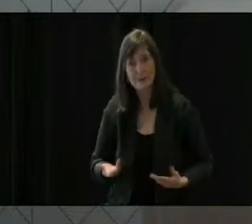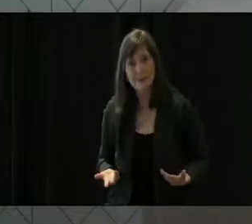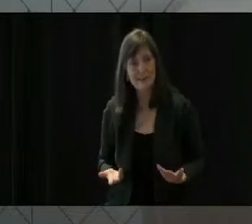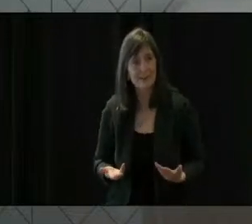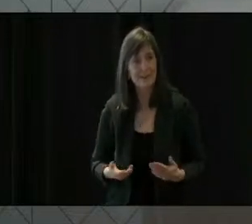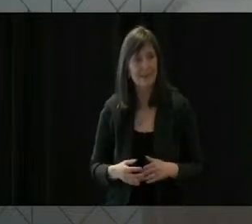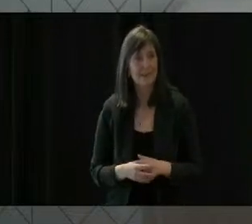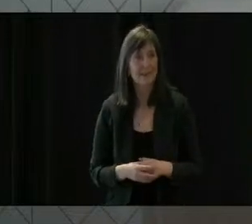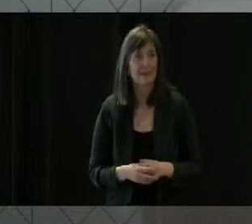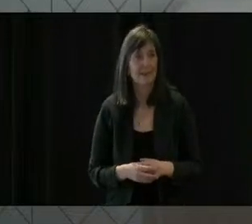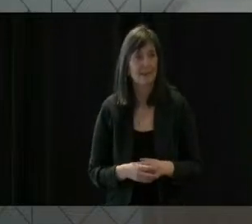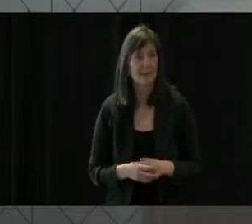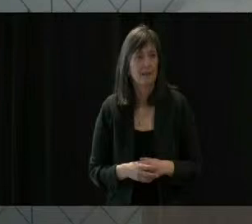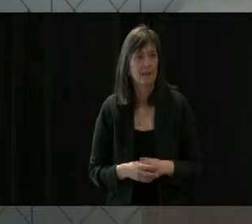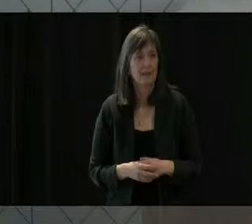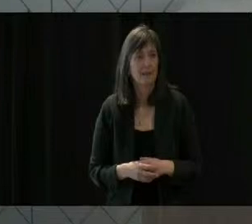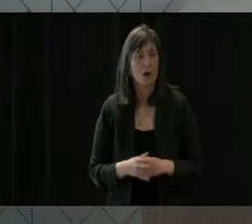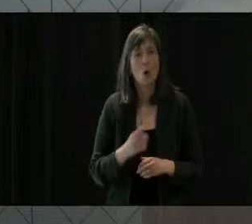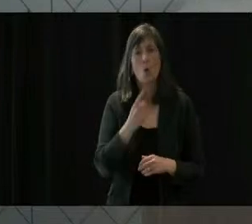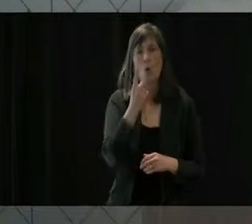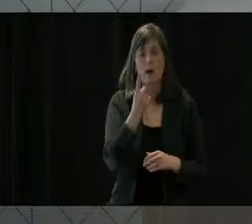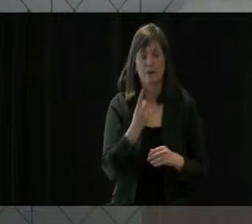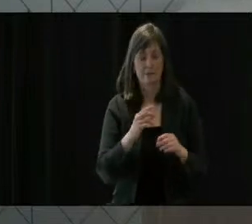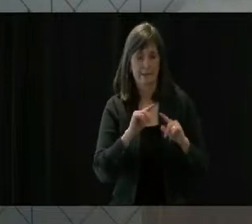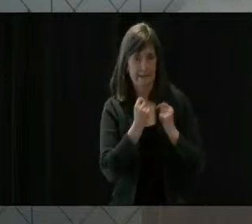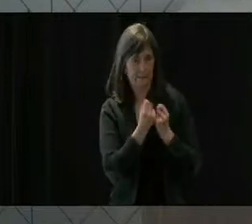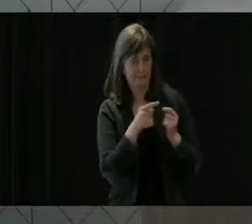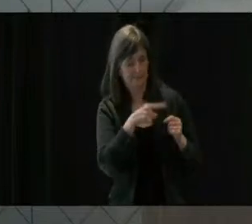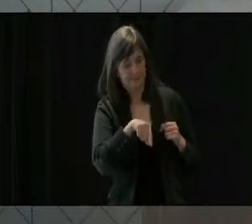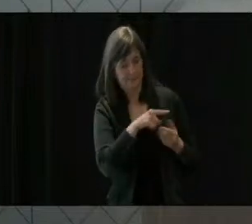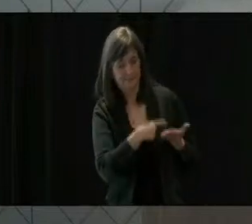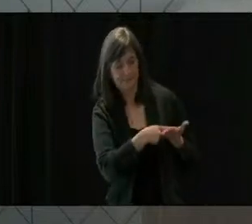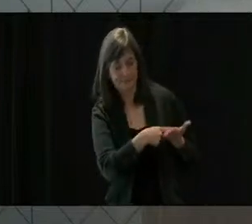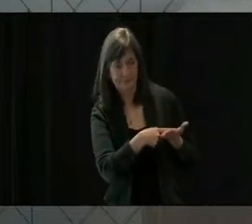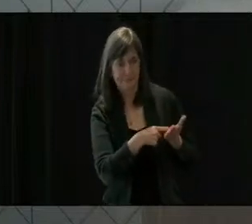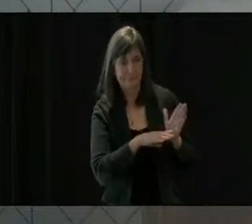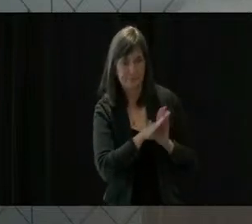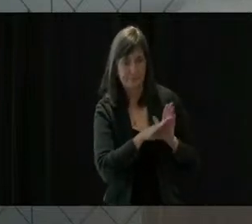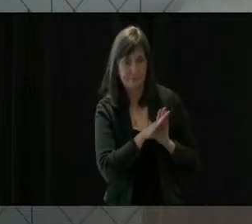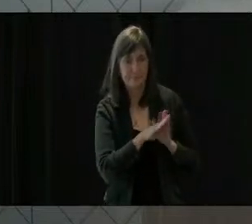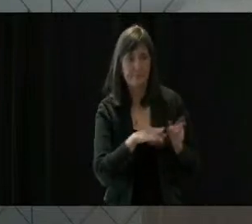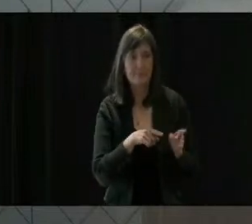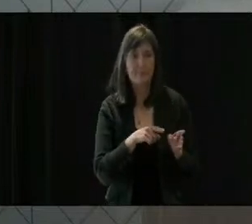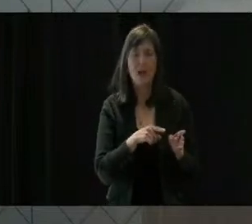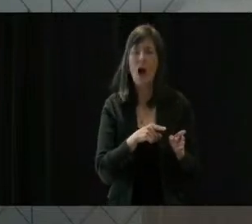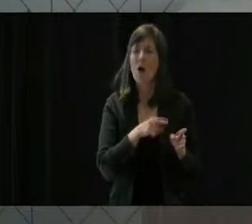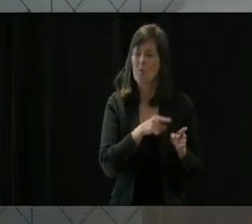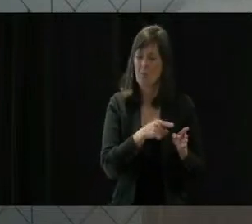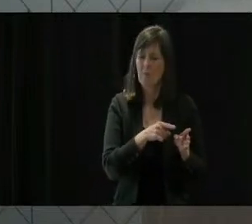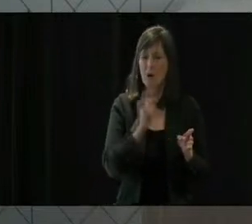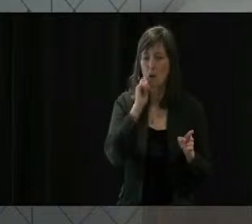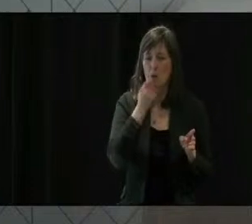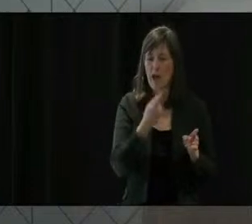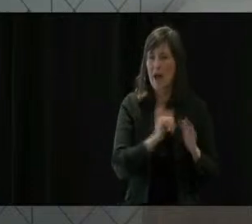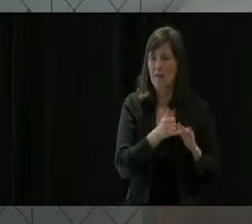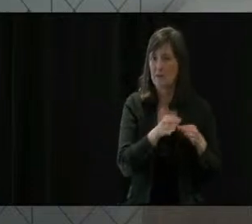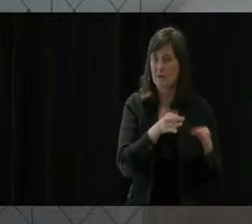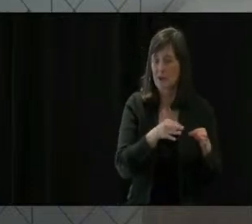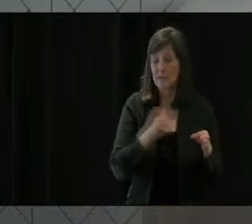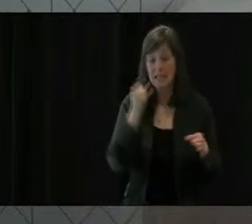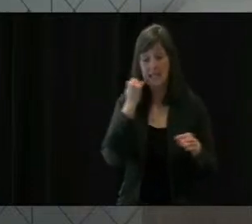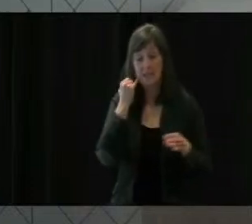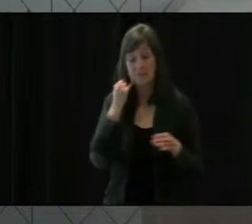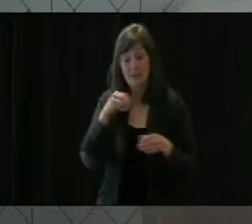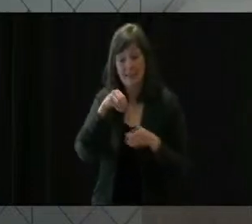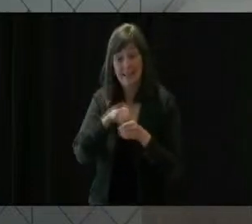It's you know, one of our panel had a very, you know, neat way to describe. If you're in a hole, you